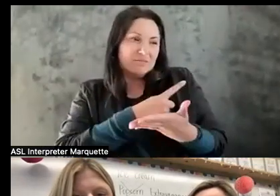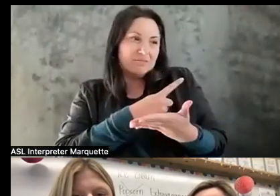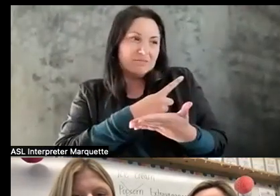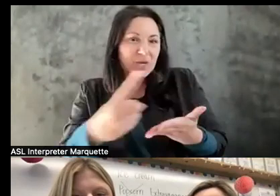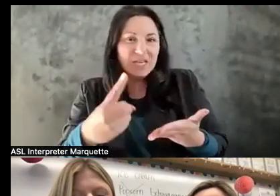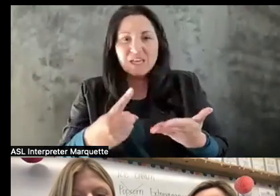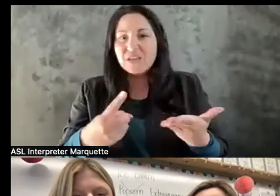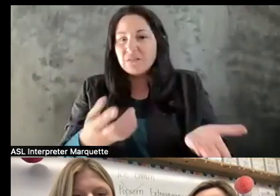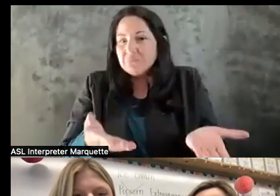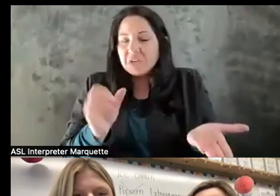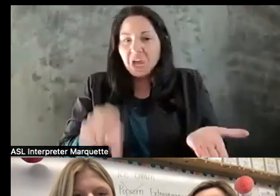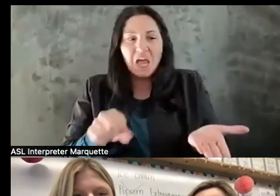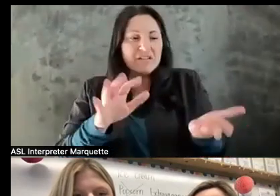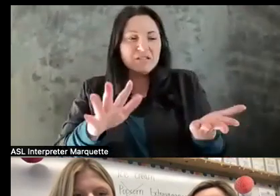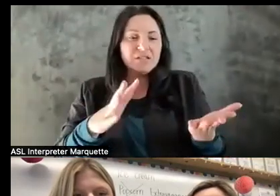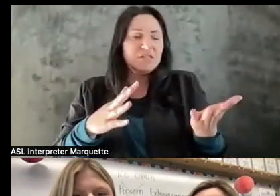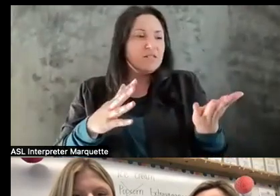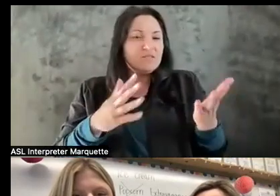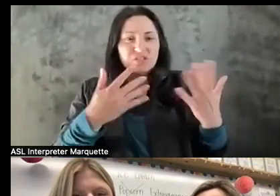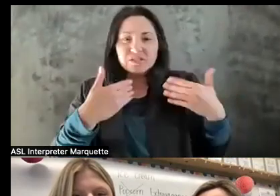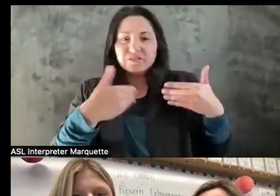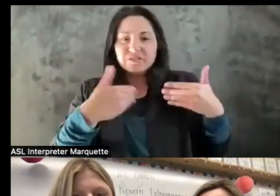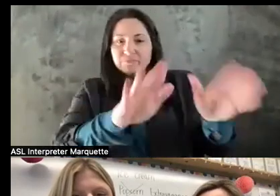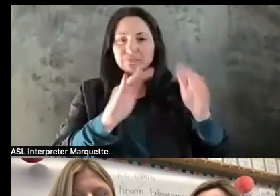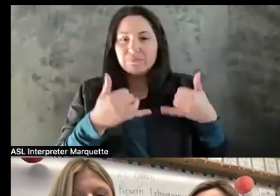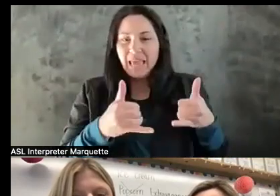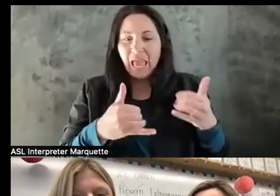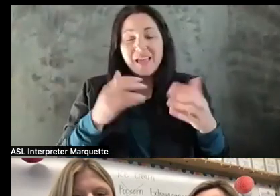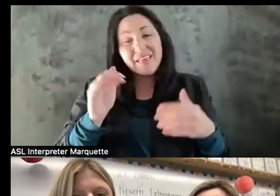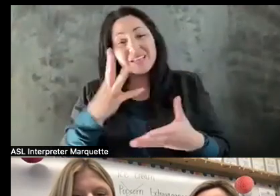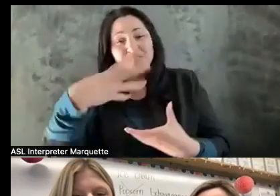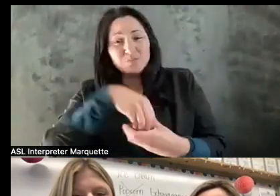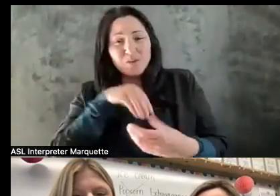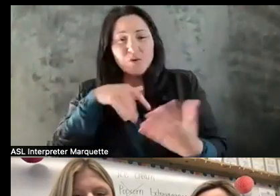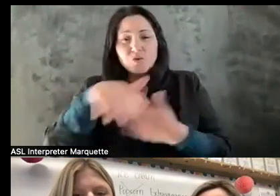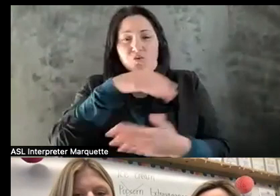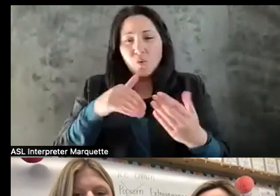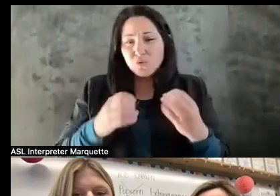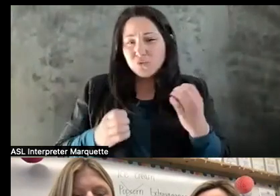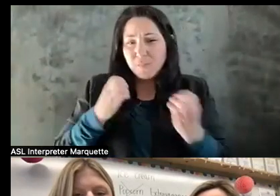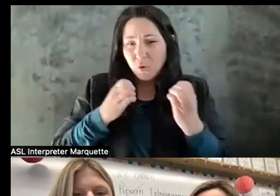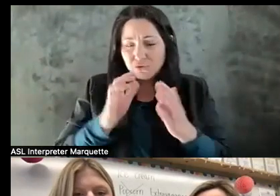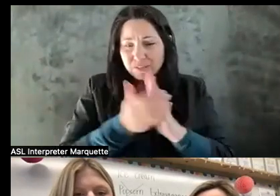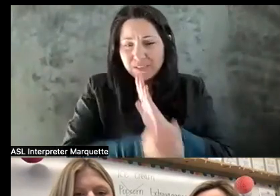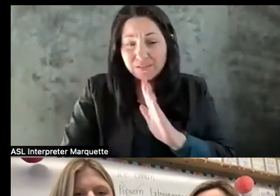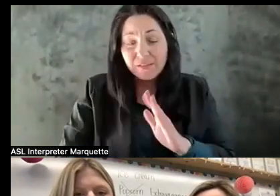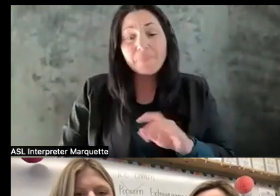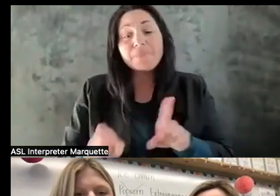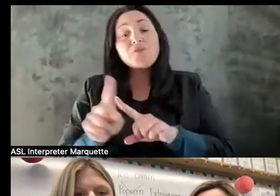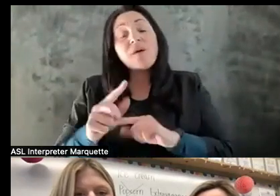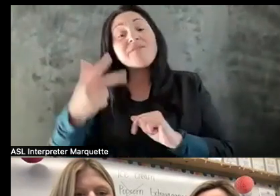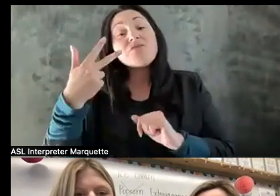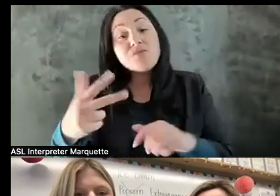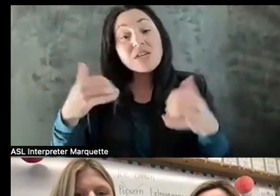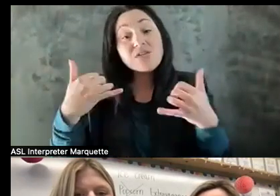build those structured social skills. That's a part of education as well. And on top of that, we have 3 recess breaks